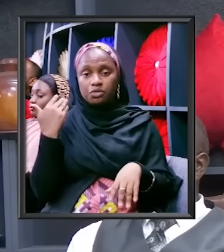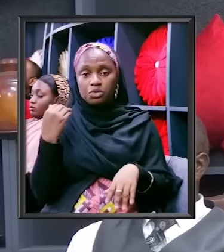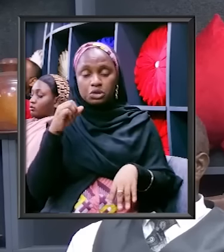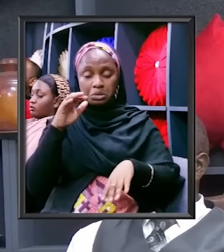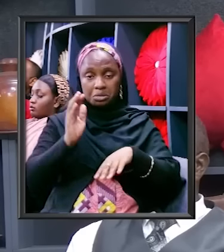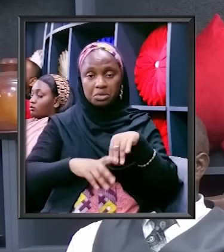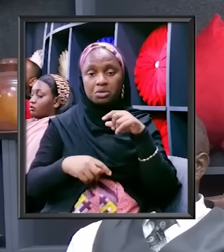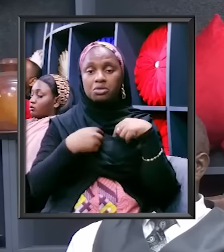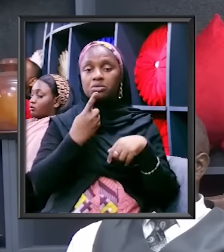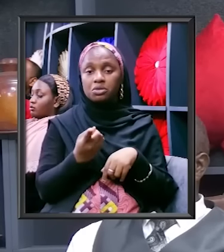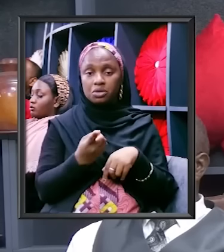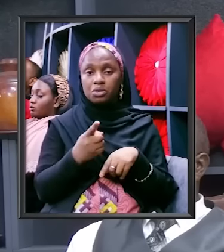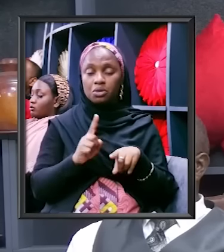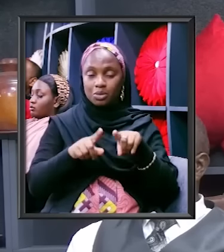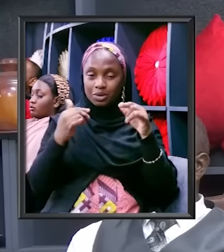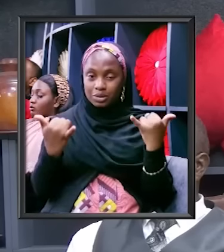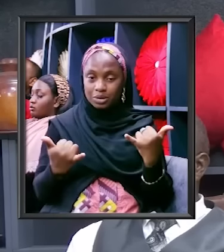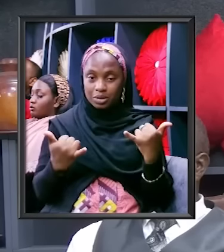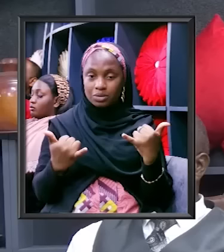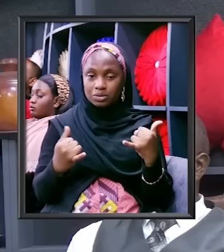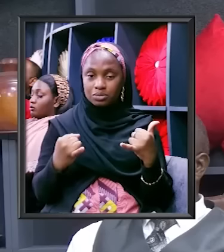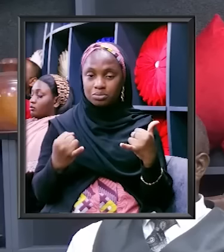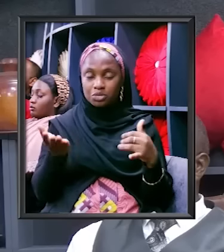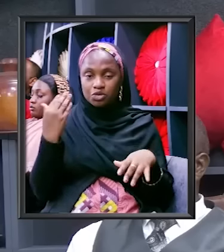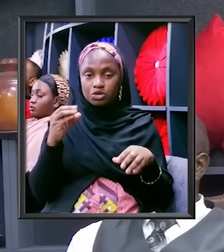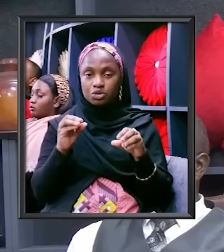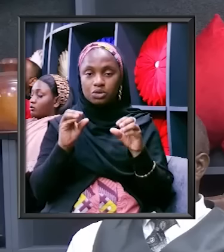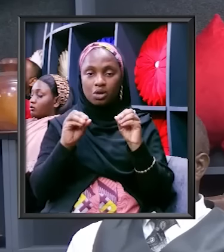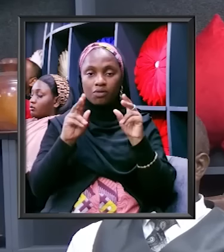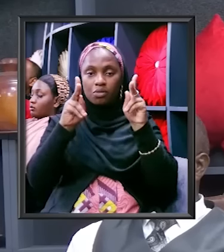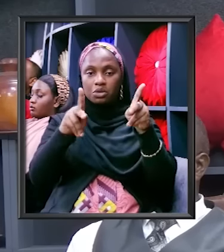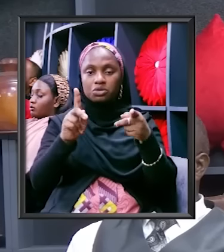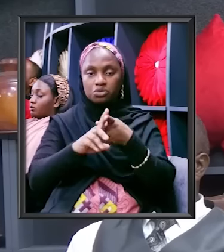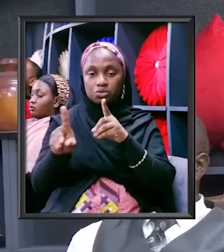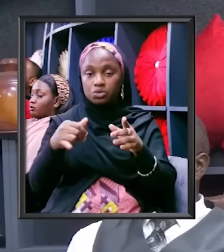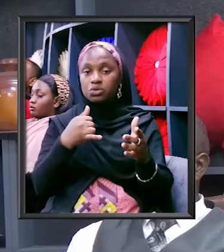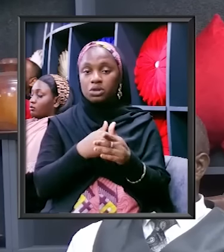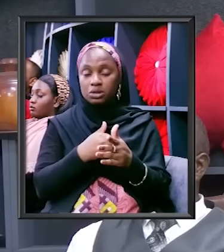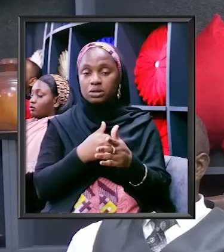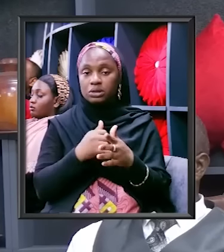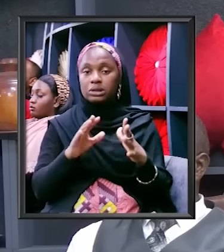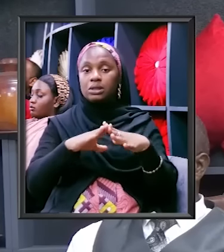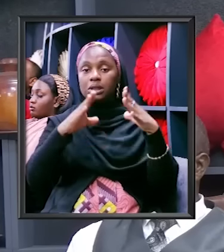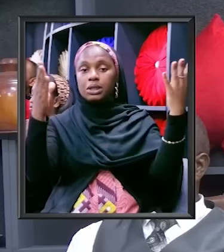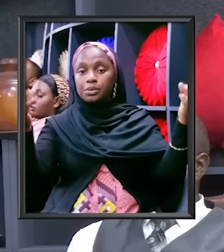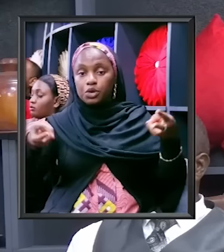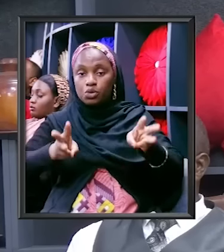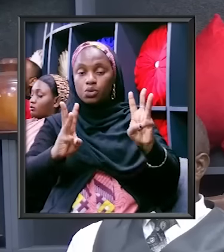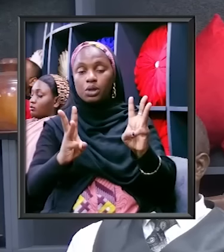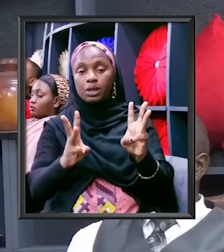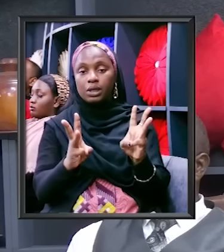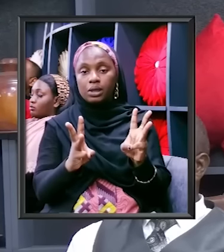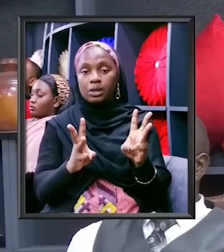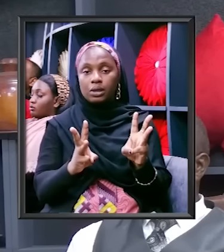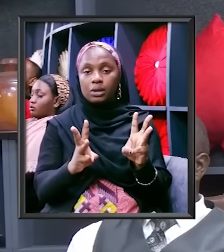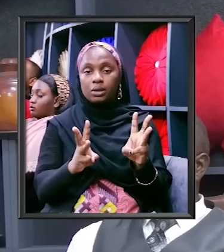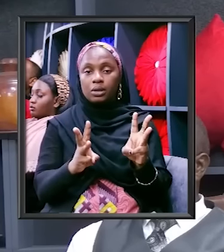no get the opportunity and the allowance to do one on a larger